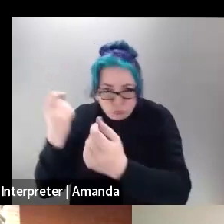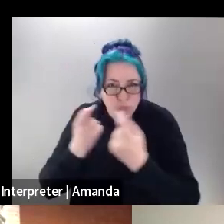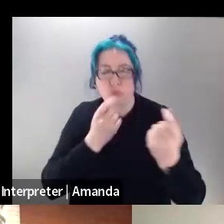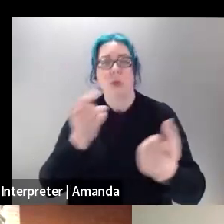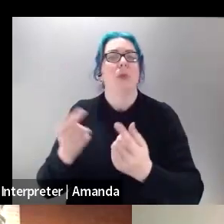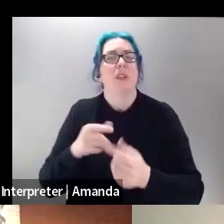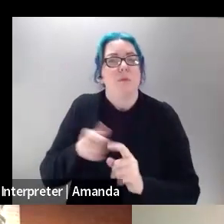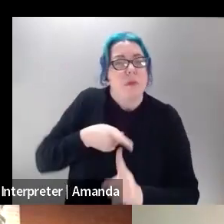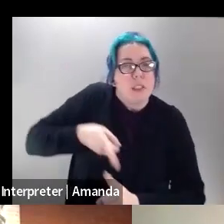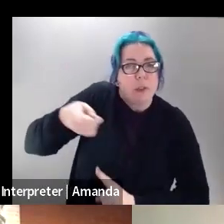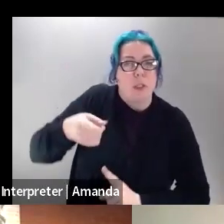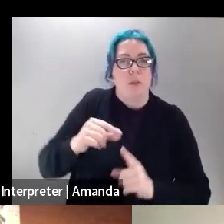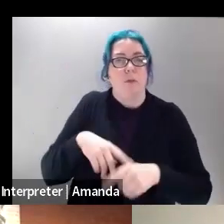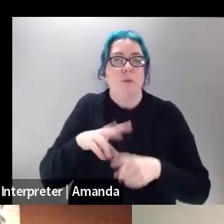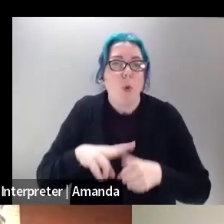or intuited.